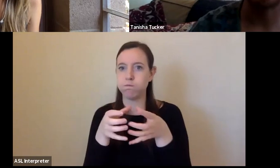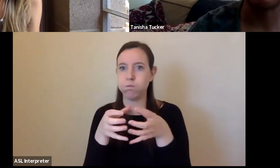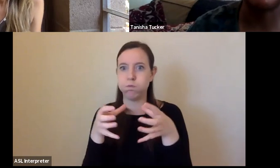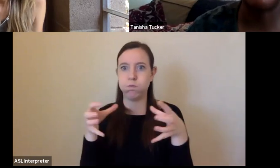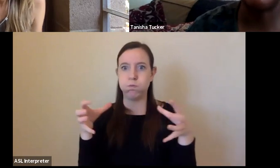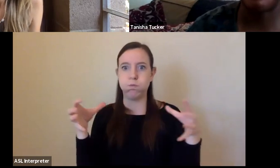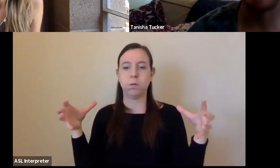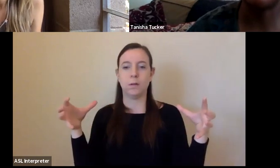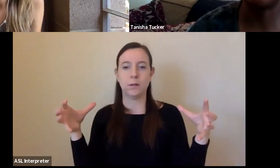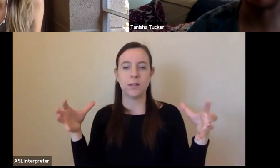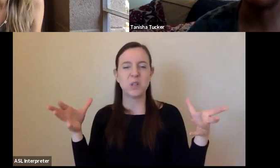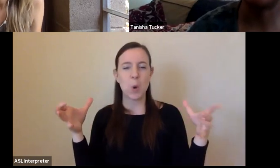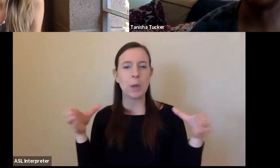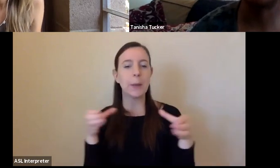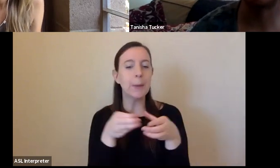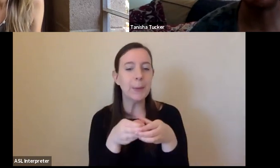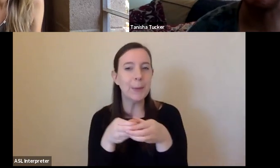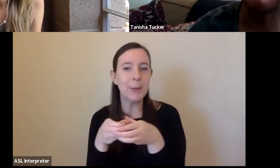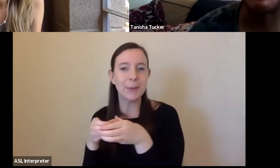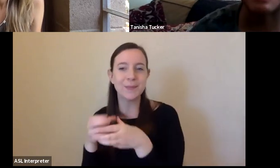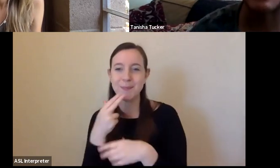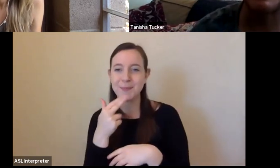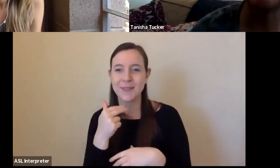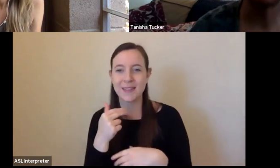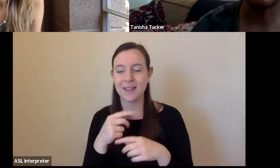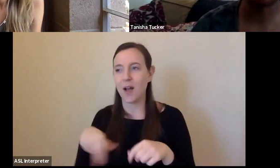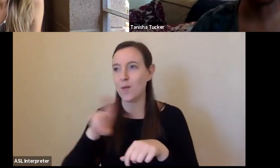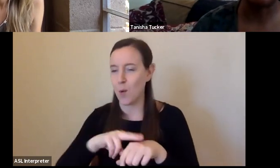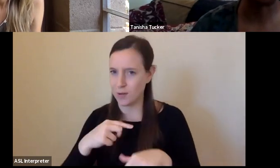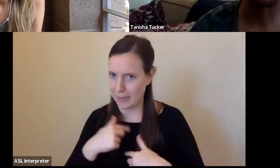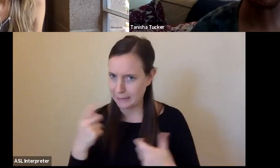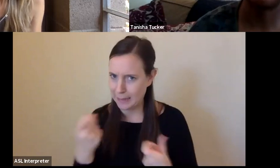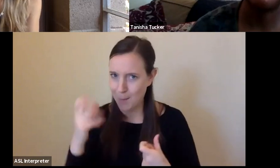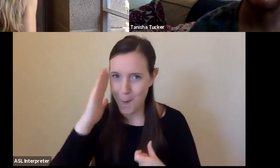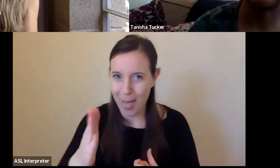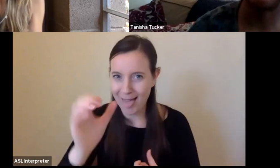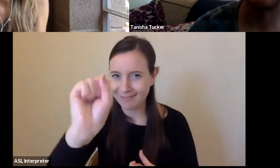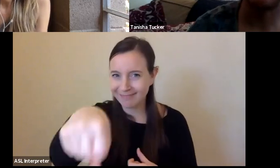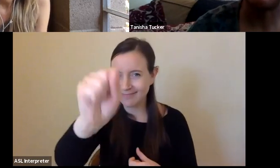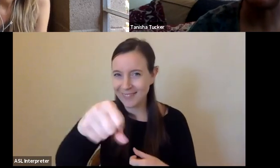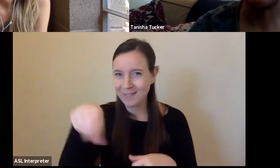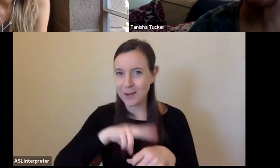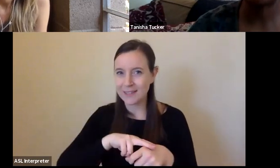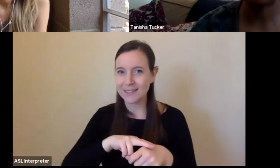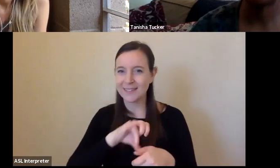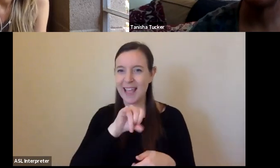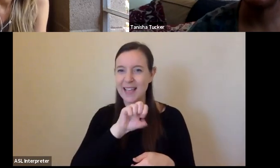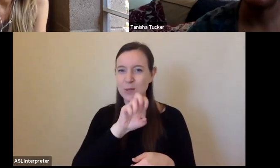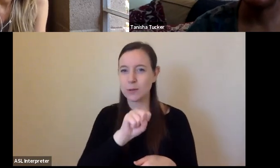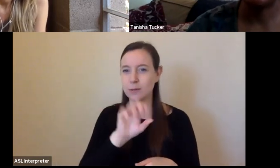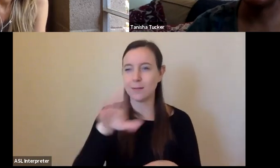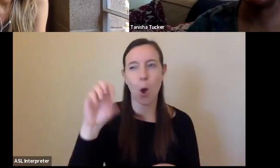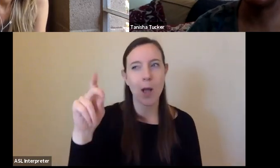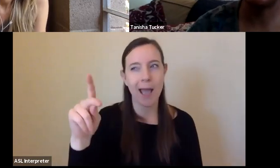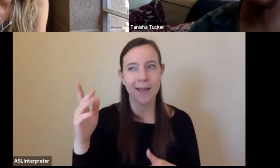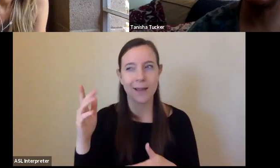on celebrating and having as many people out as I can, but definitely. Okay, so we'll make sure that we bring some music, if hopefully